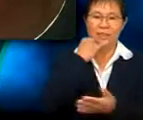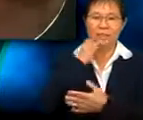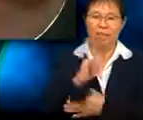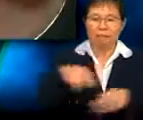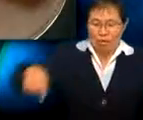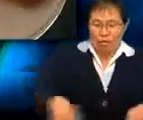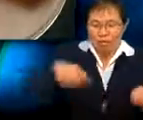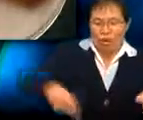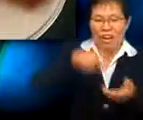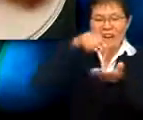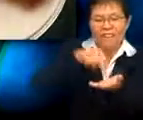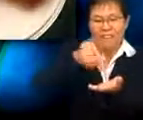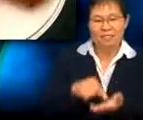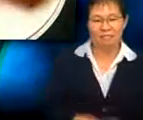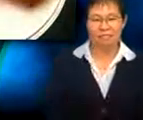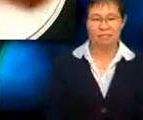It is fried chicken.